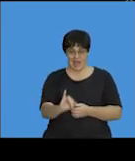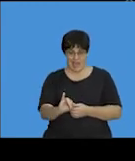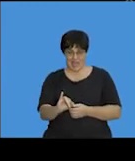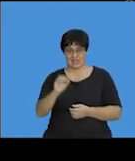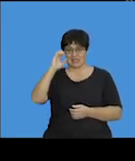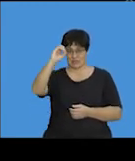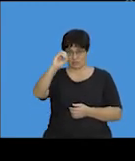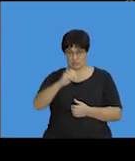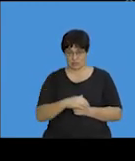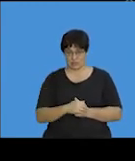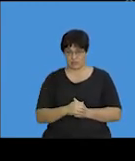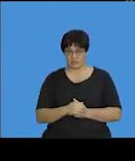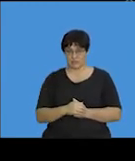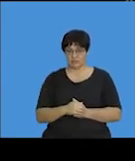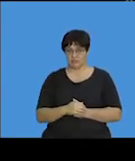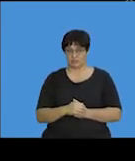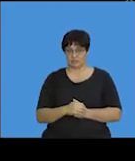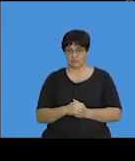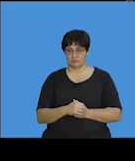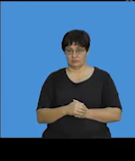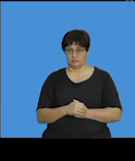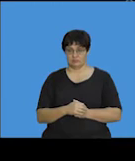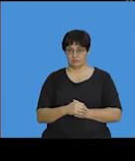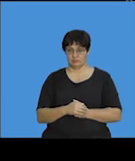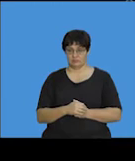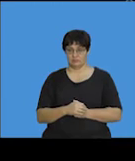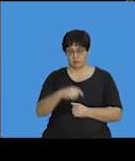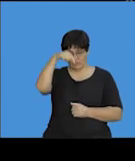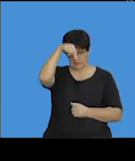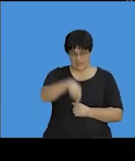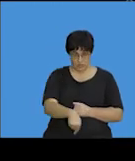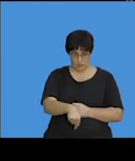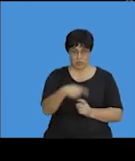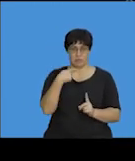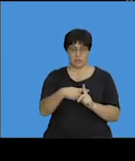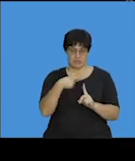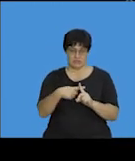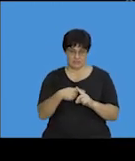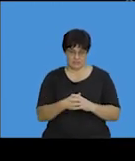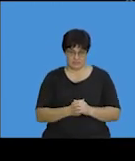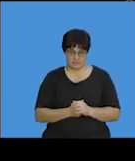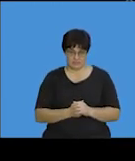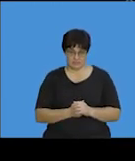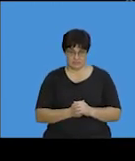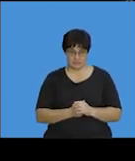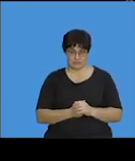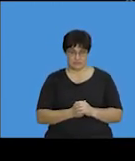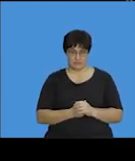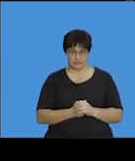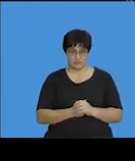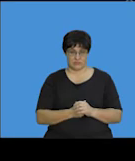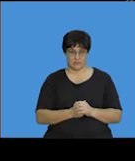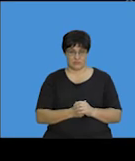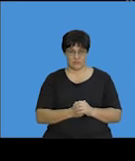initial velocity is 0. We took down as